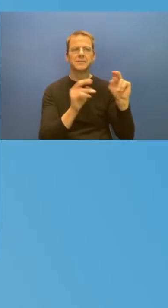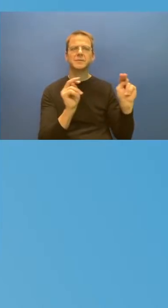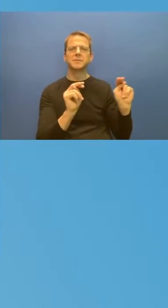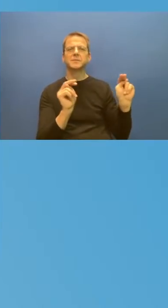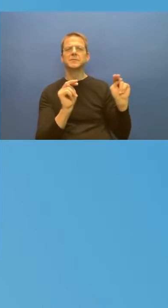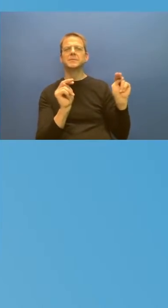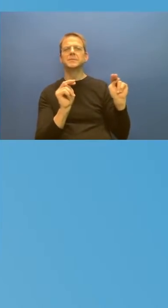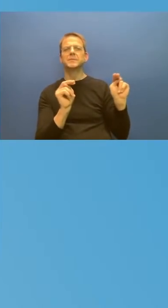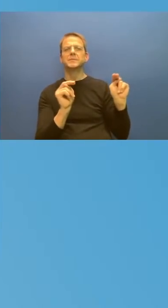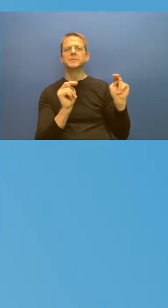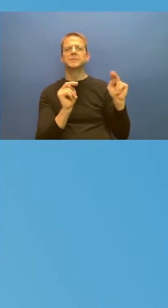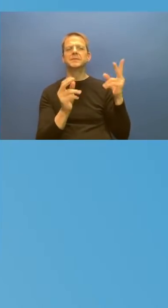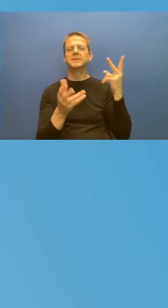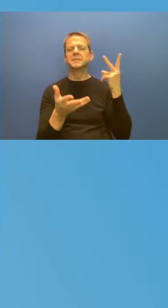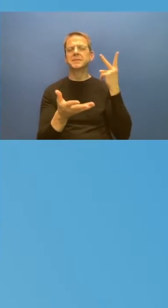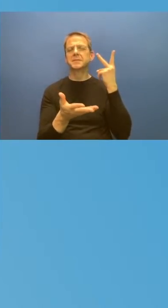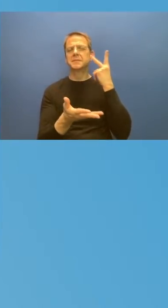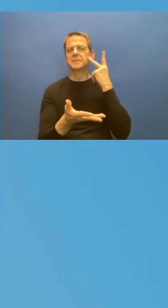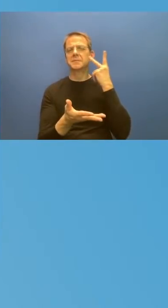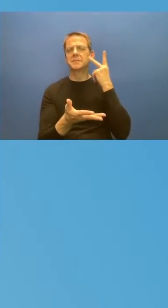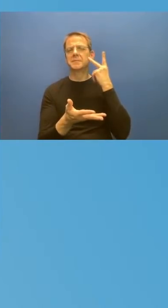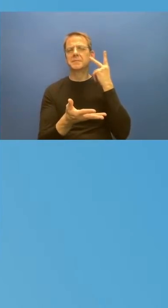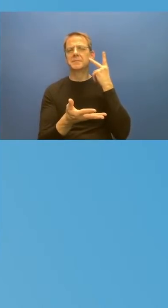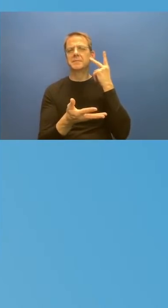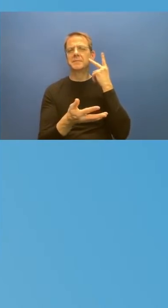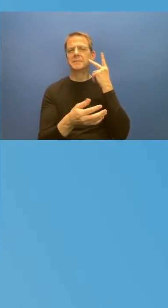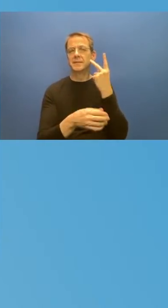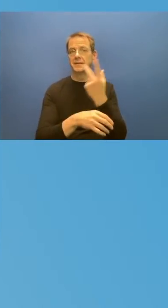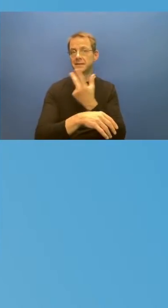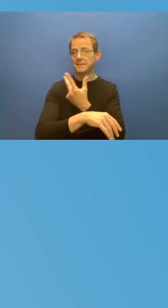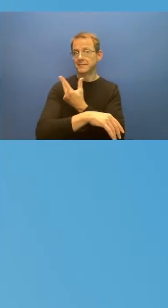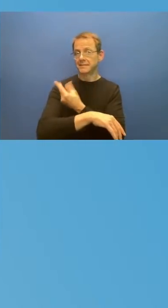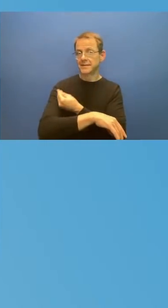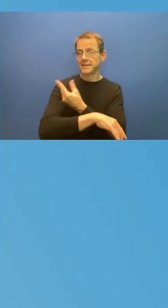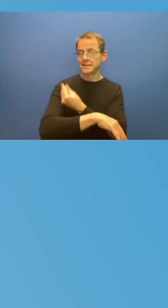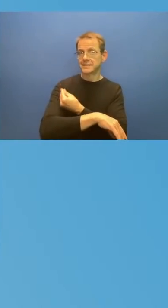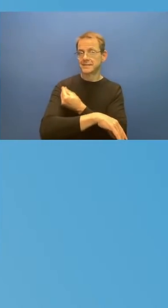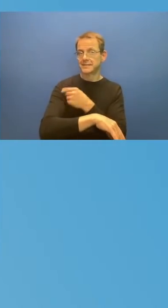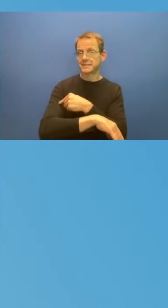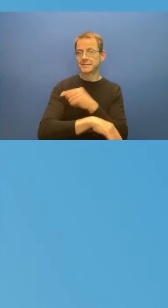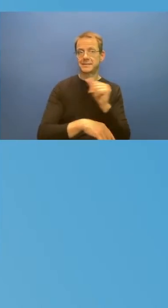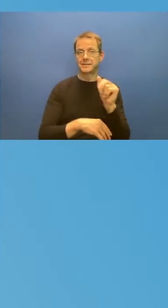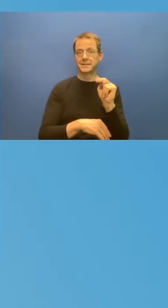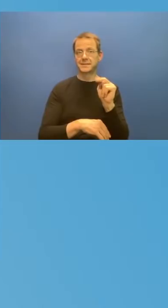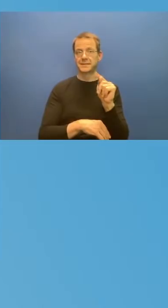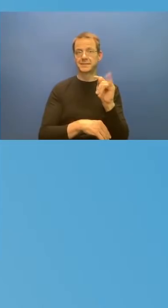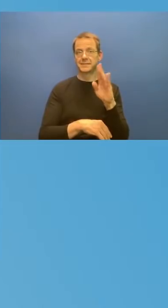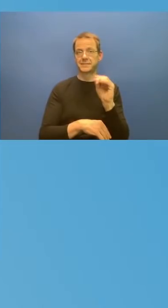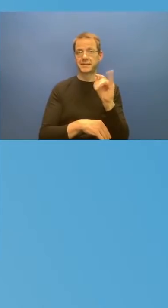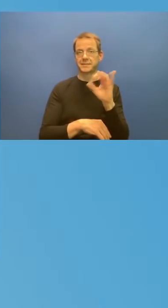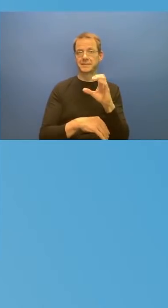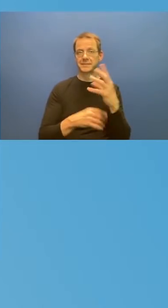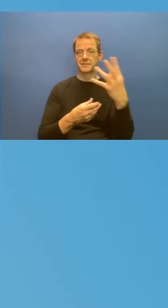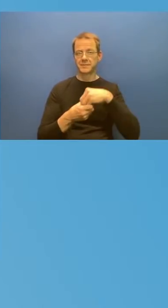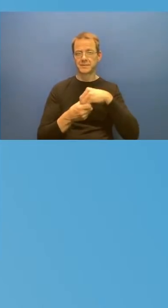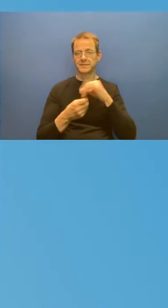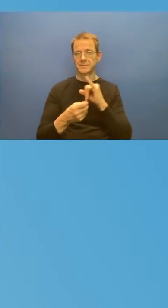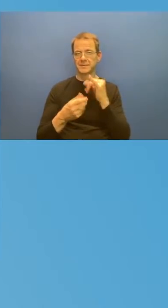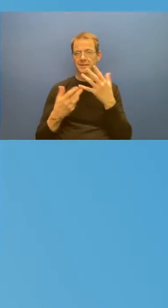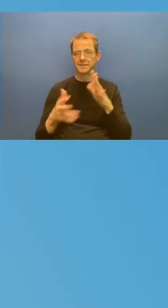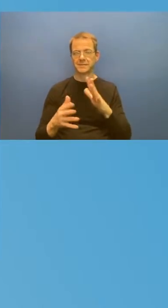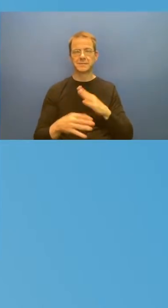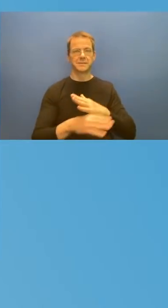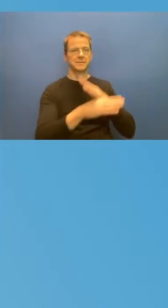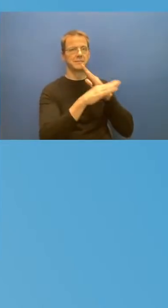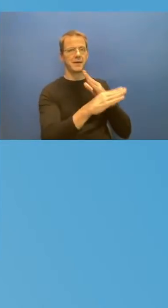previous infections can block viral entry. So I think that's going to give us a huge insight